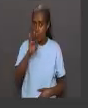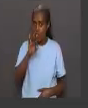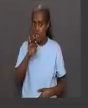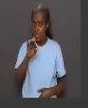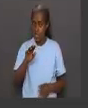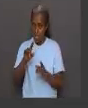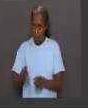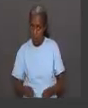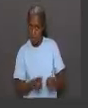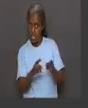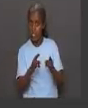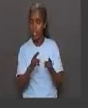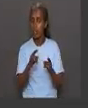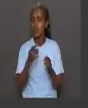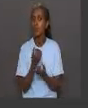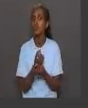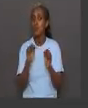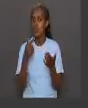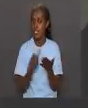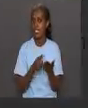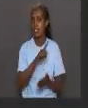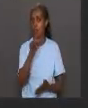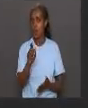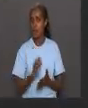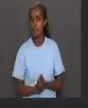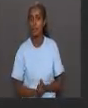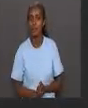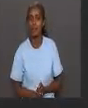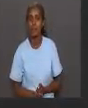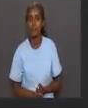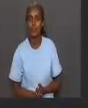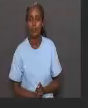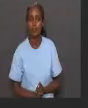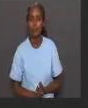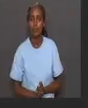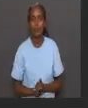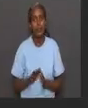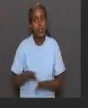a way to solve this problem.